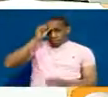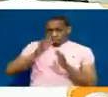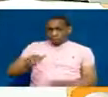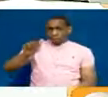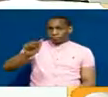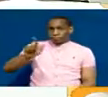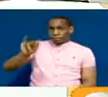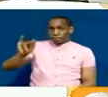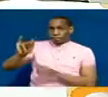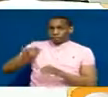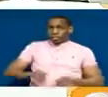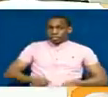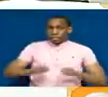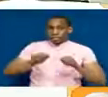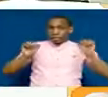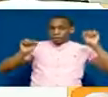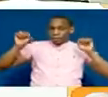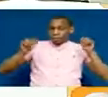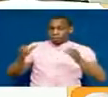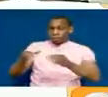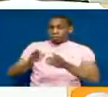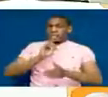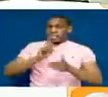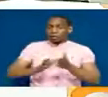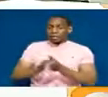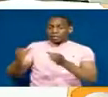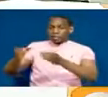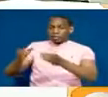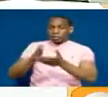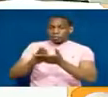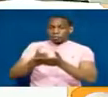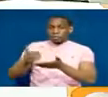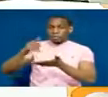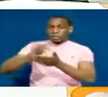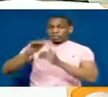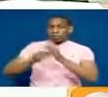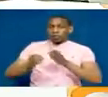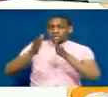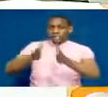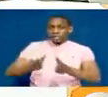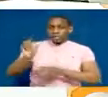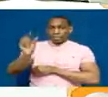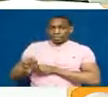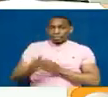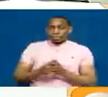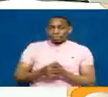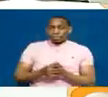Governor Ali Roba, who is the chairman of the Pastoral Forum, says the party will bring together all leaders from the